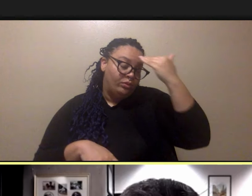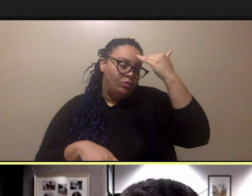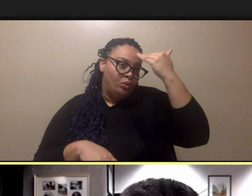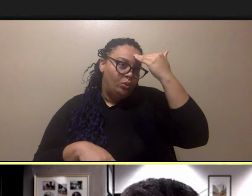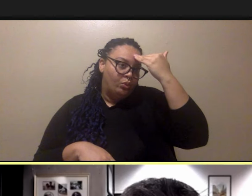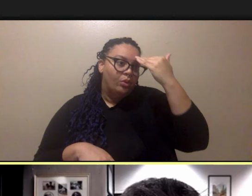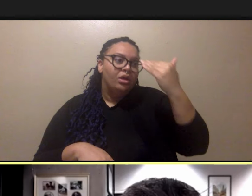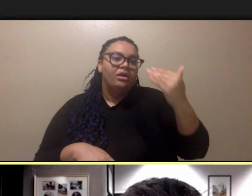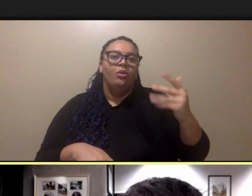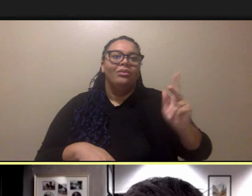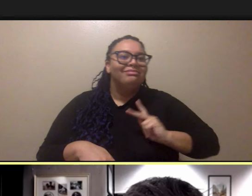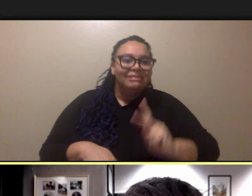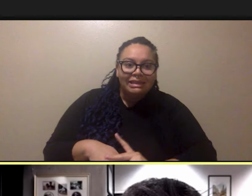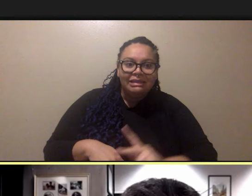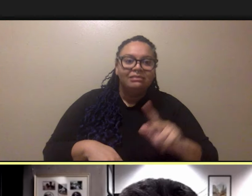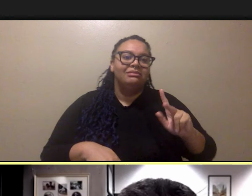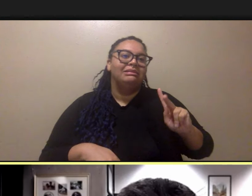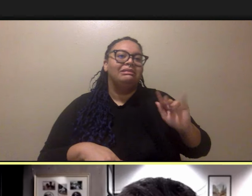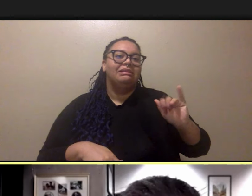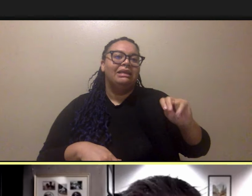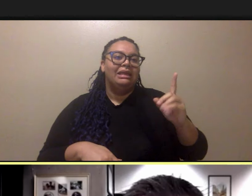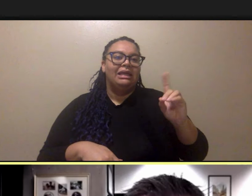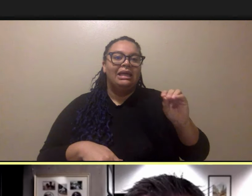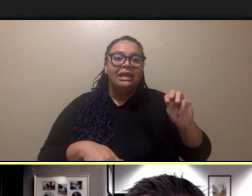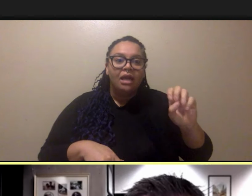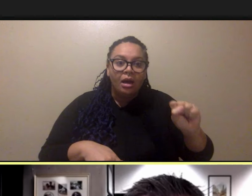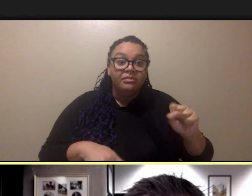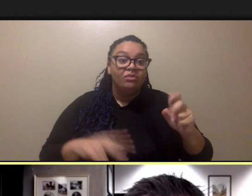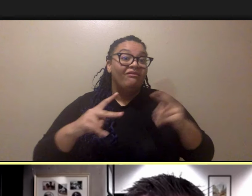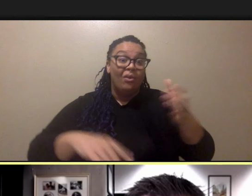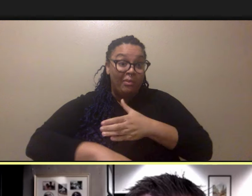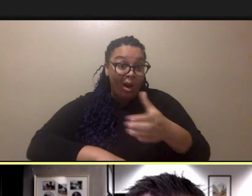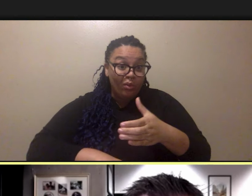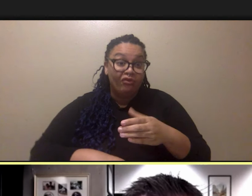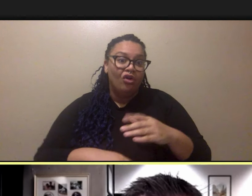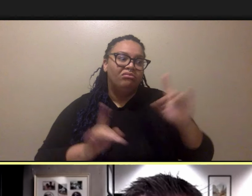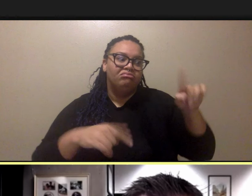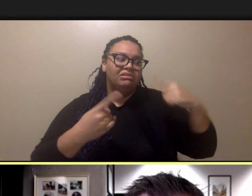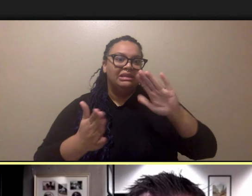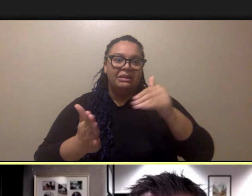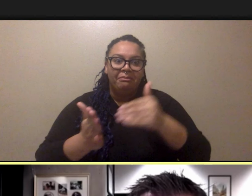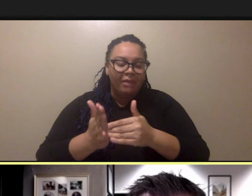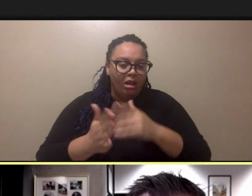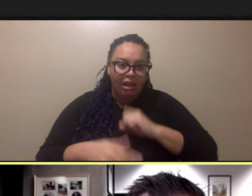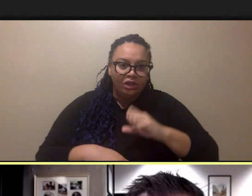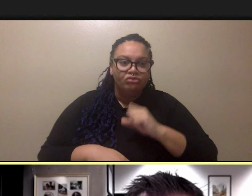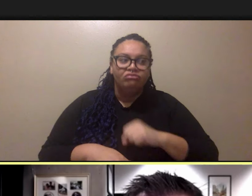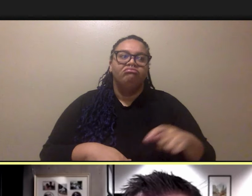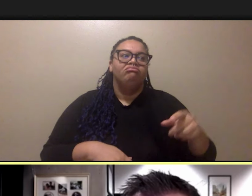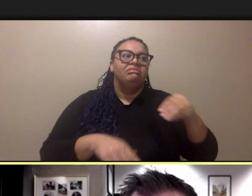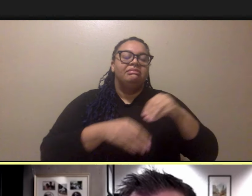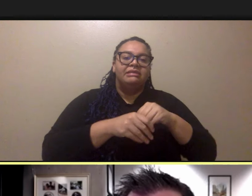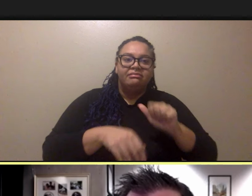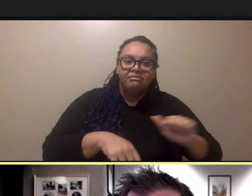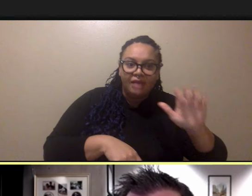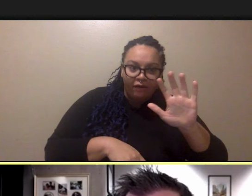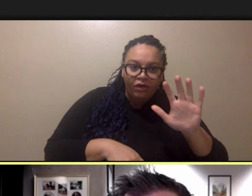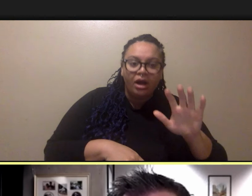that were there. There were kingdoms that had been powerful since the Middle Ages in different parts of Africa. And those kingdoms engaged in